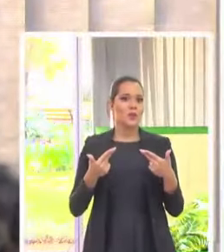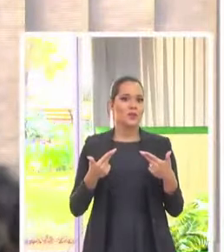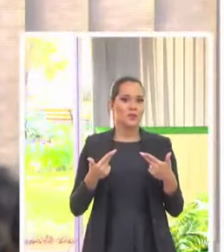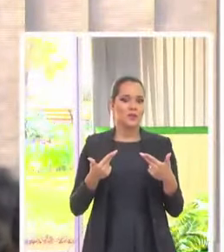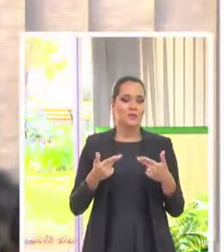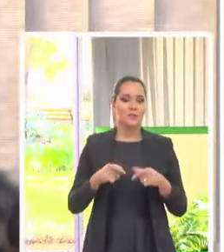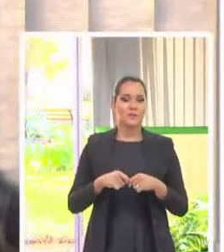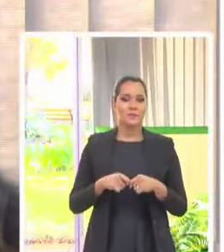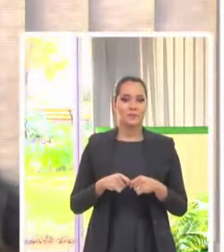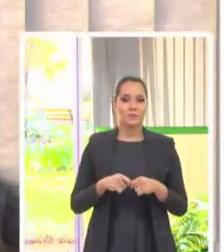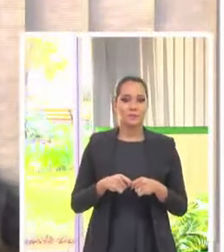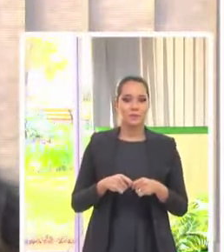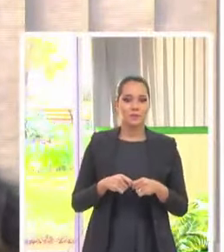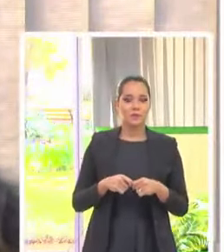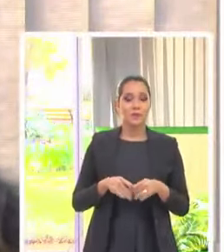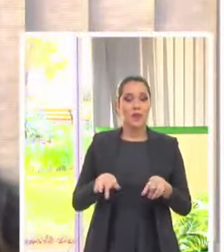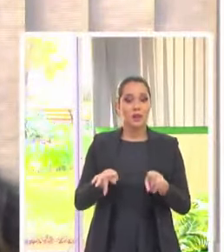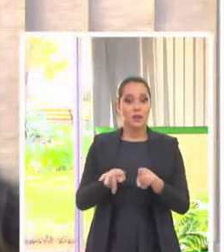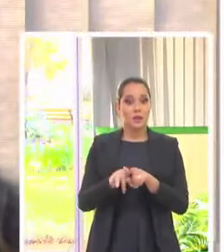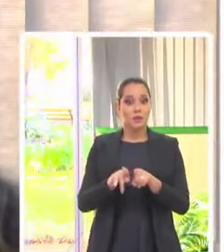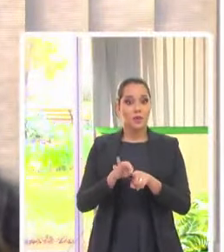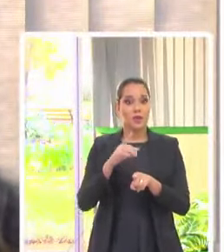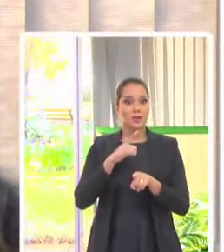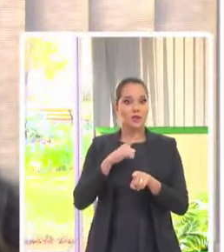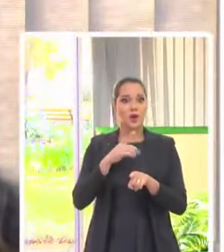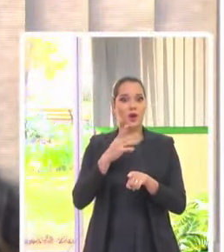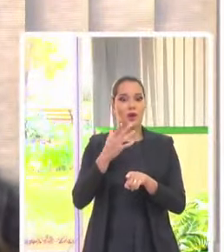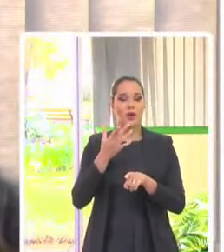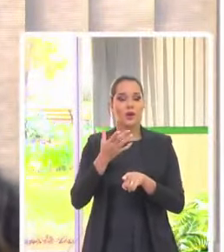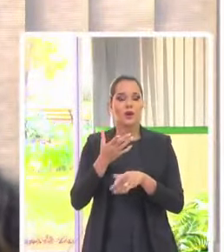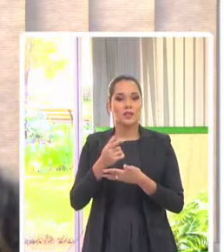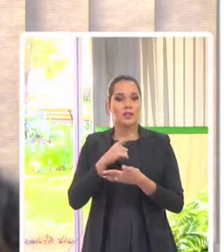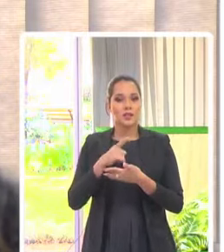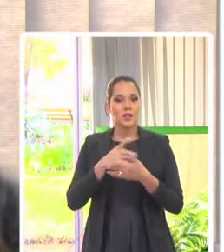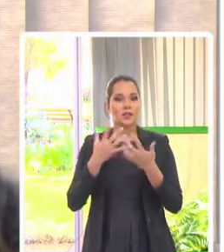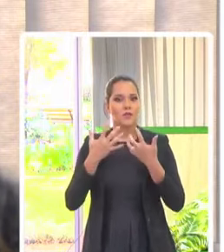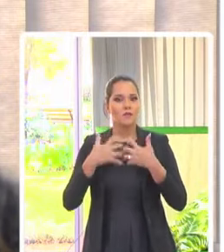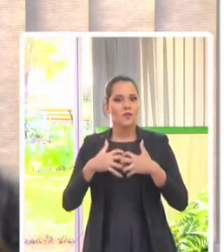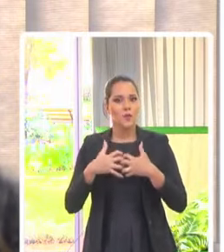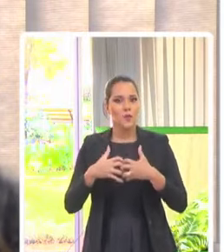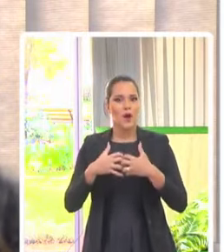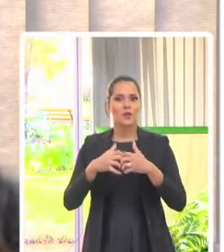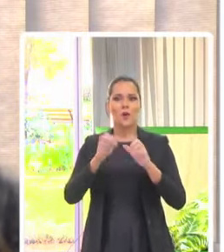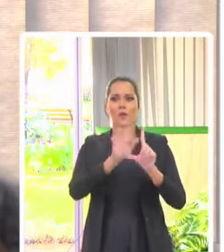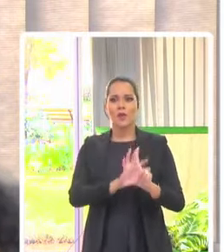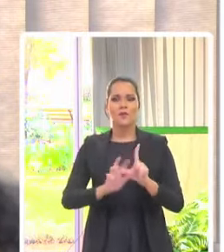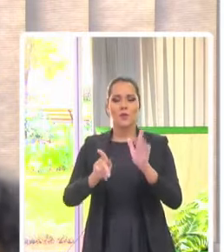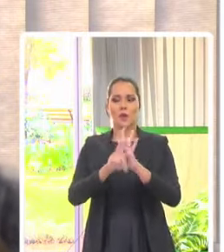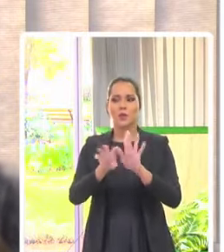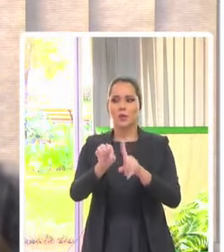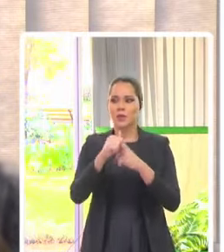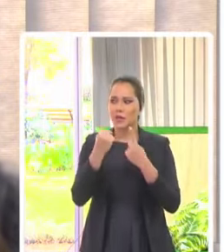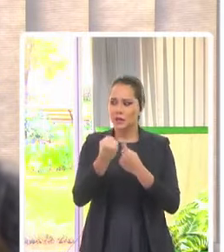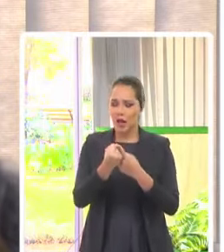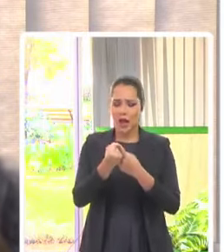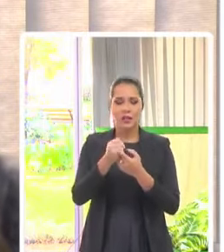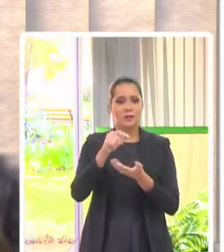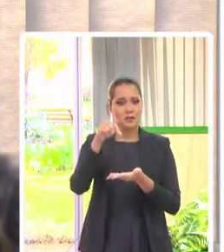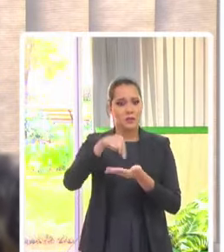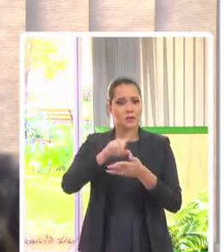interoperable or serving as a platform to the society and so on. And this somehow relates to my